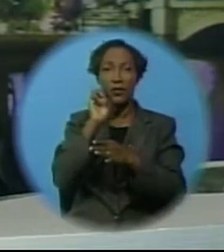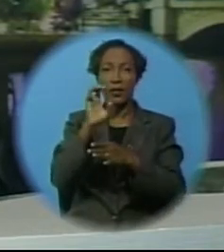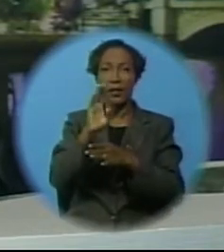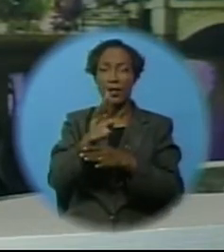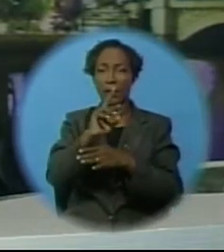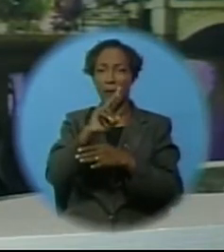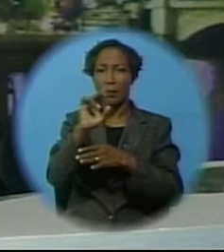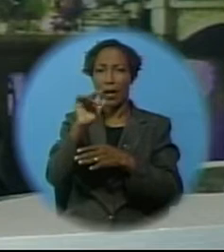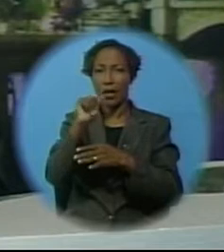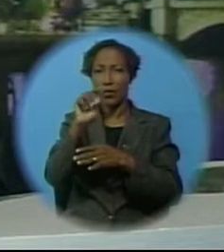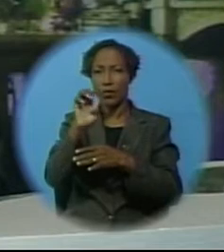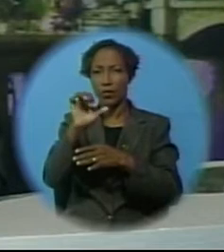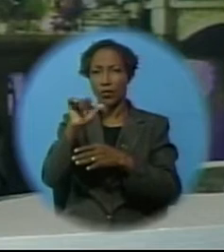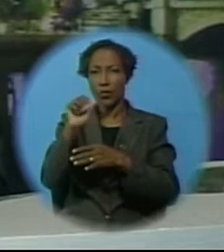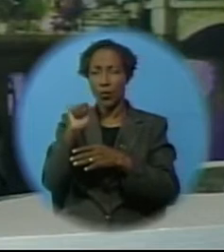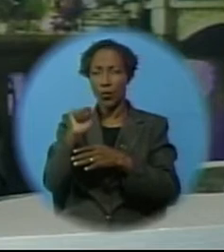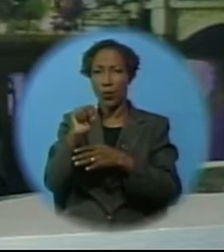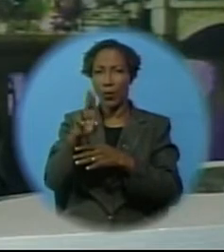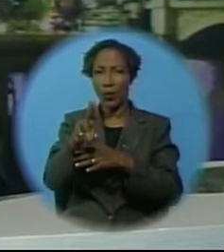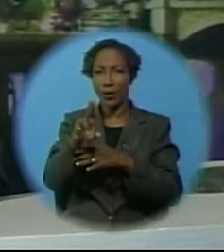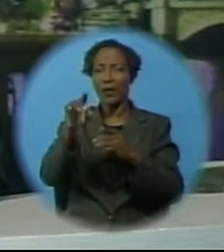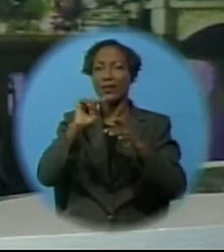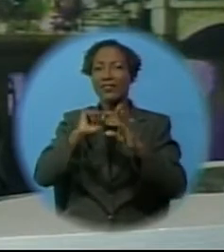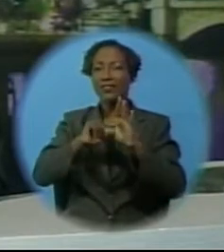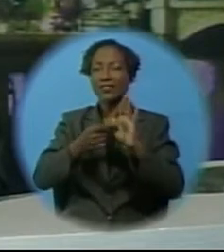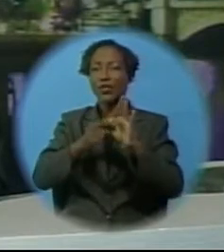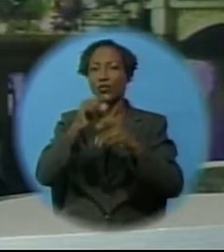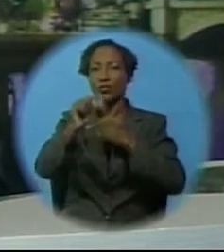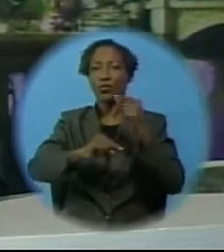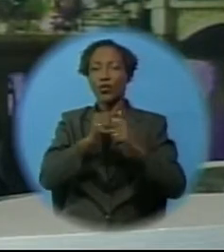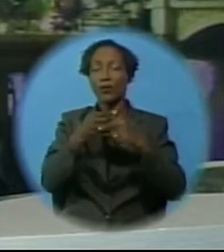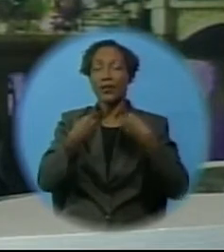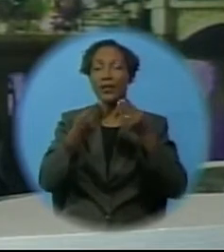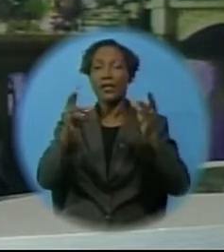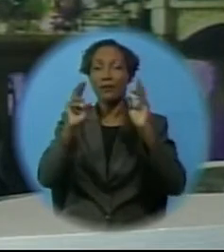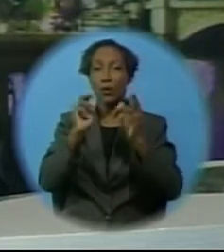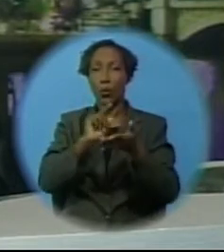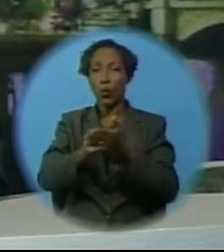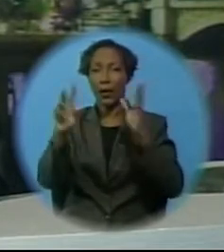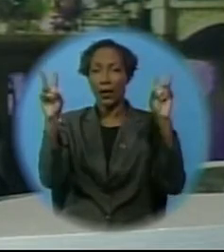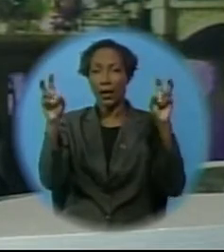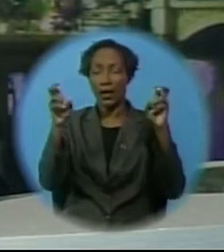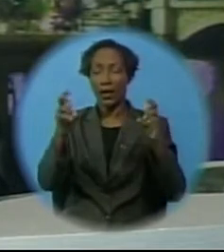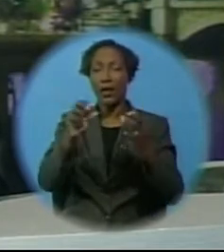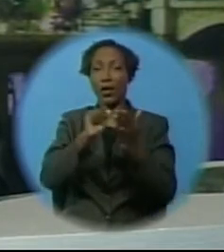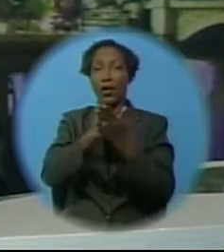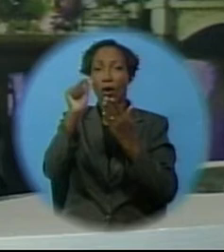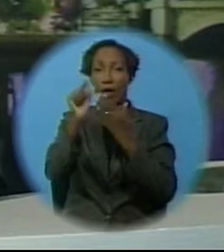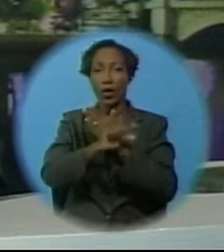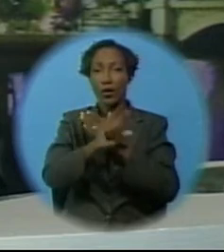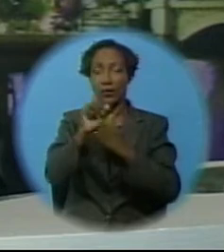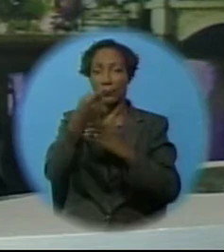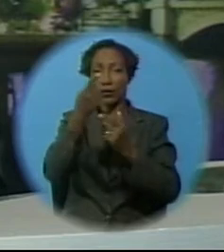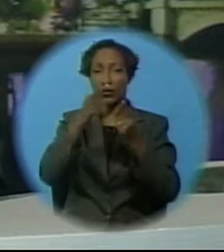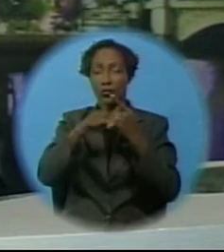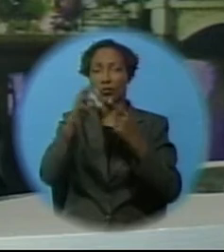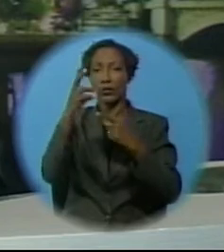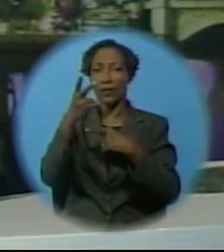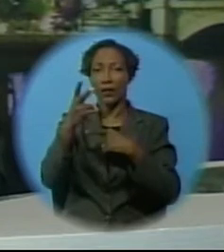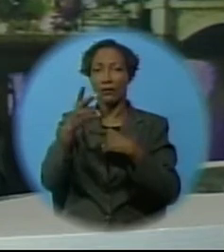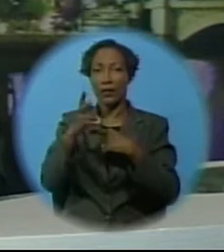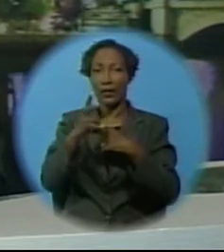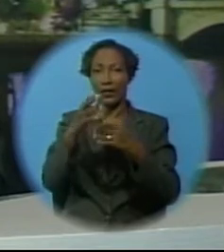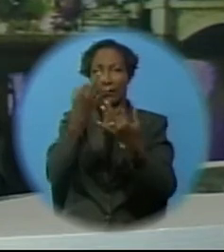its Global Giving Week. It will run from August 1st to the 7th under the theme Emancipate, Educate and